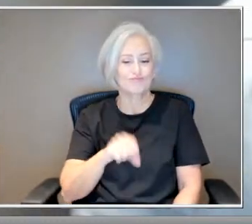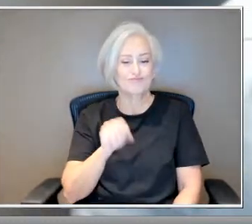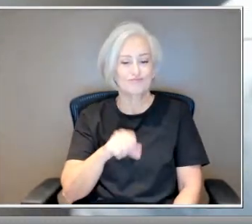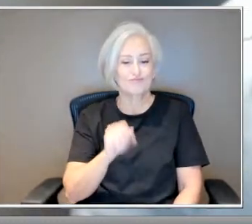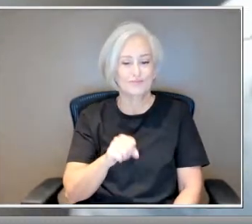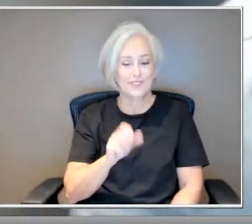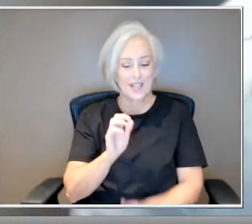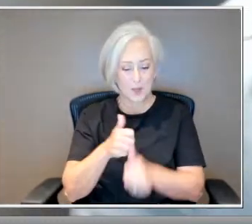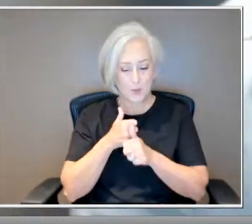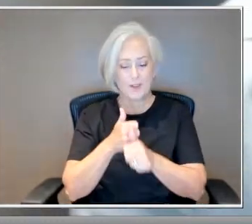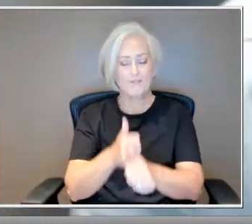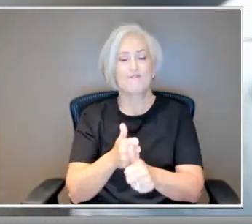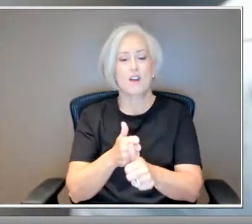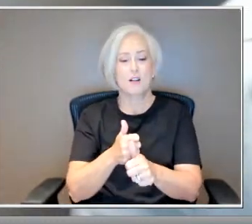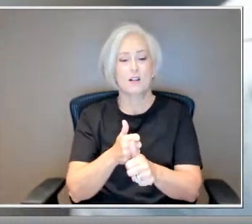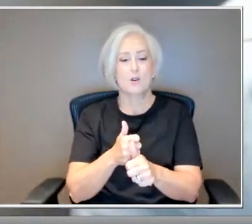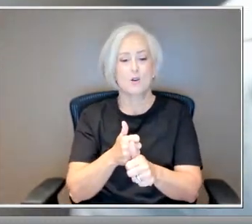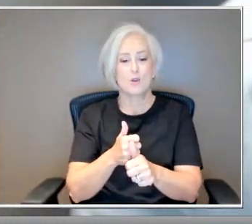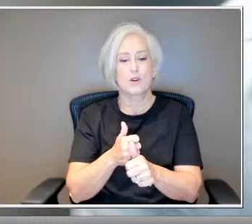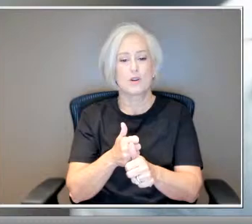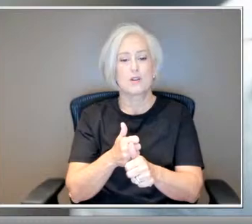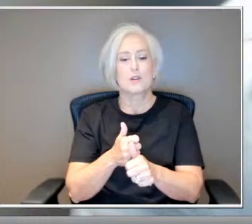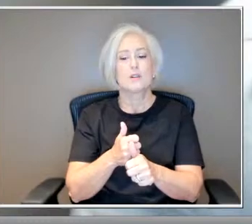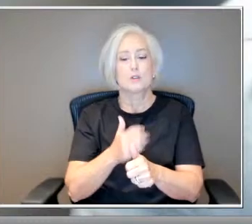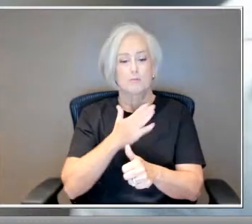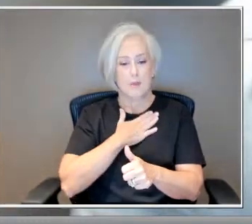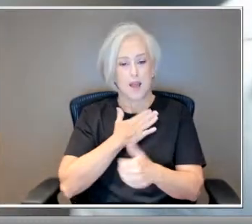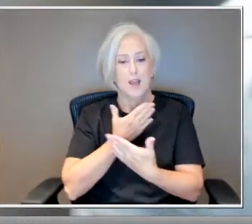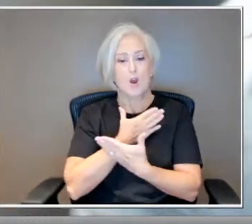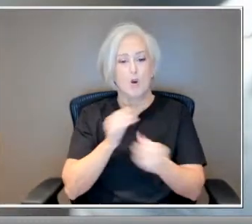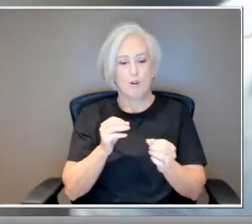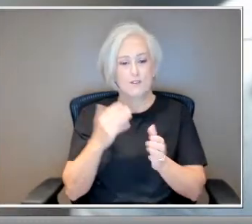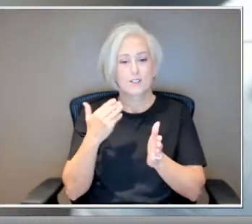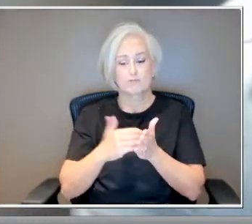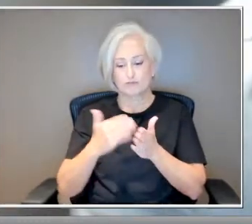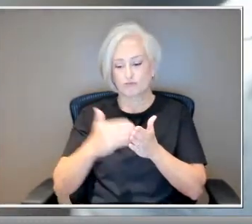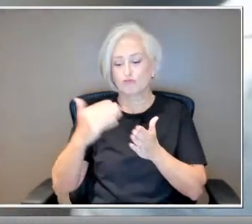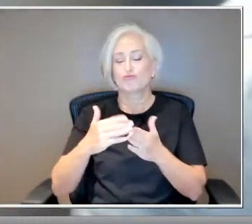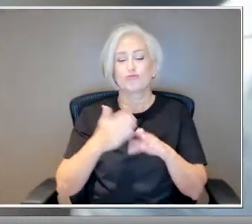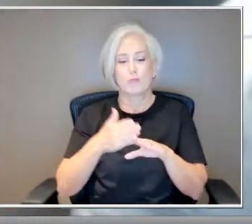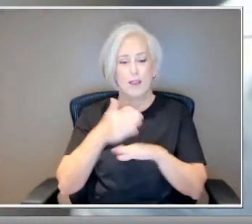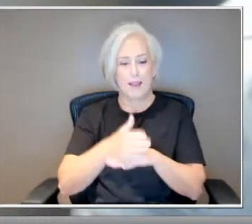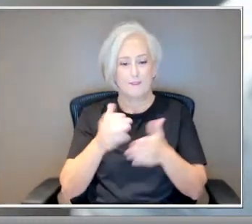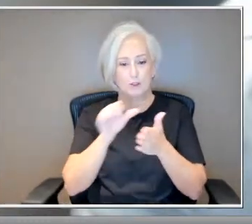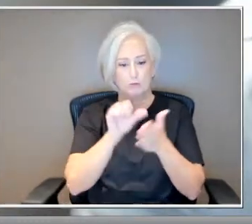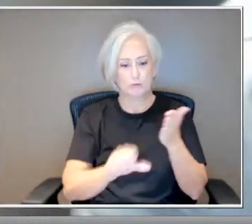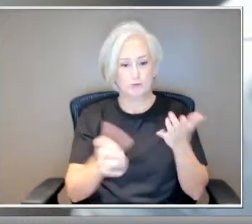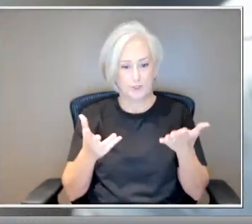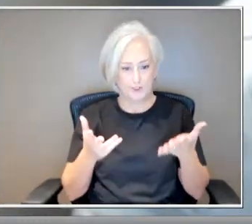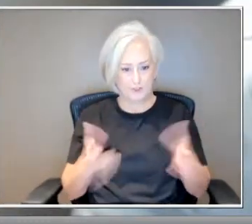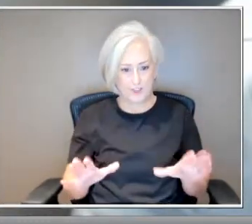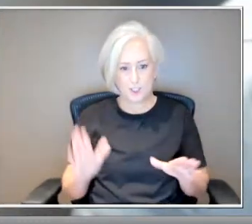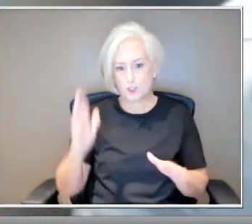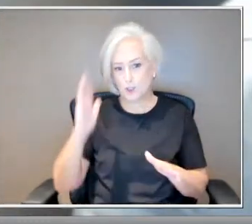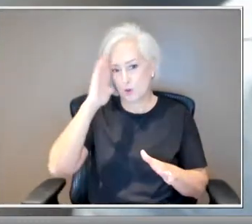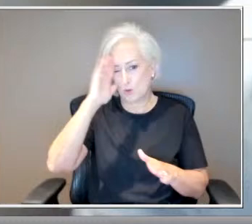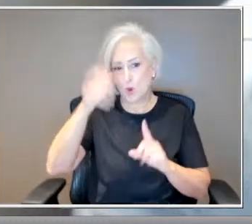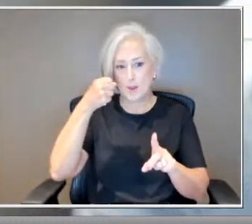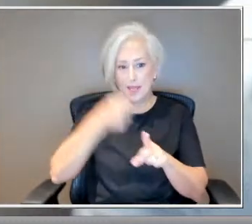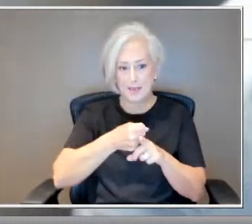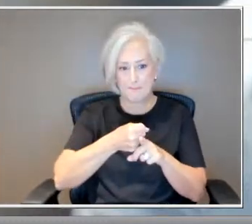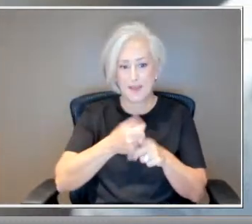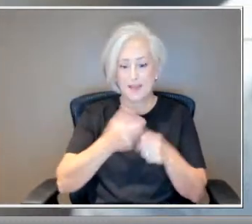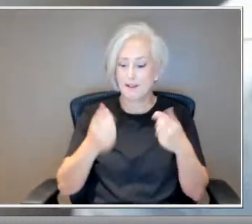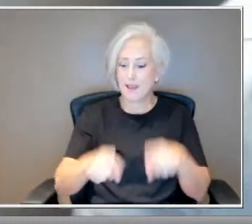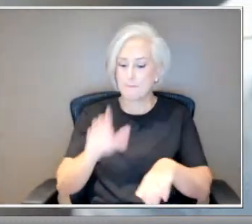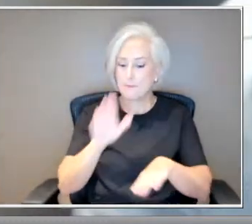follow them in our office also after VAD is done. So knowing the impact you made, not only on the